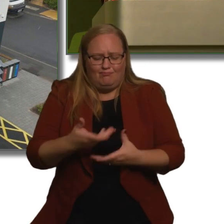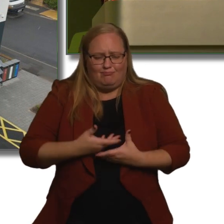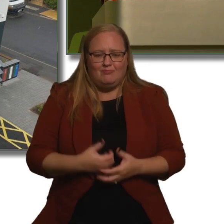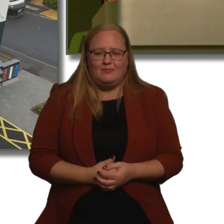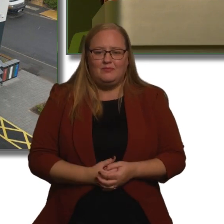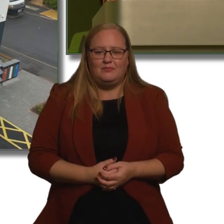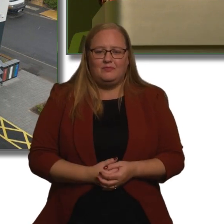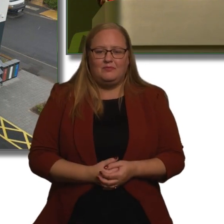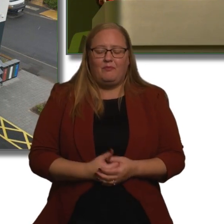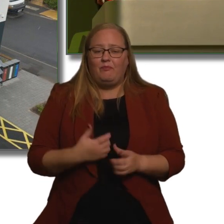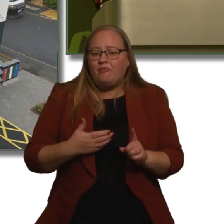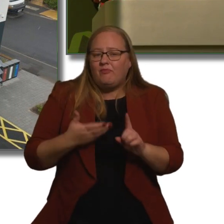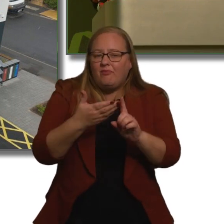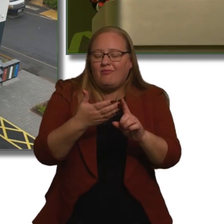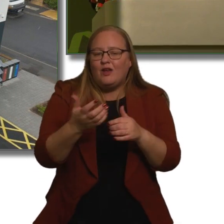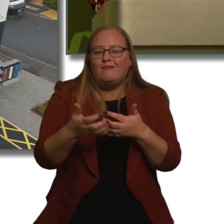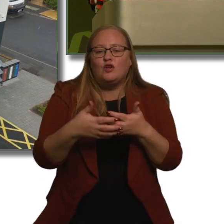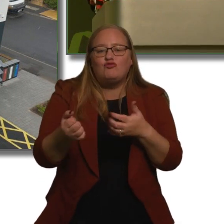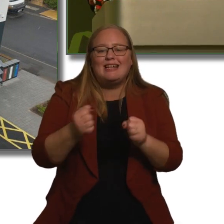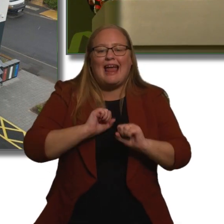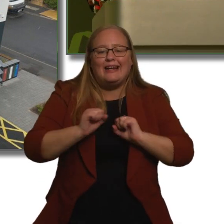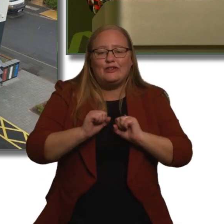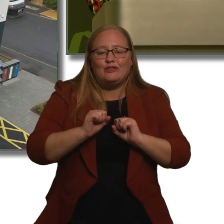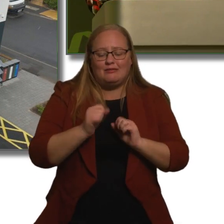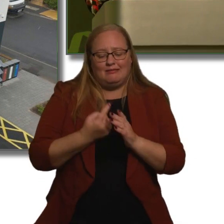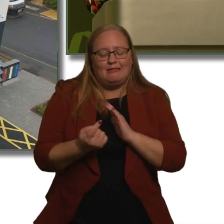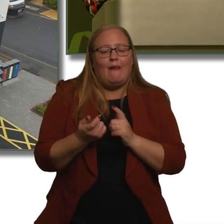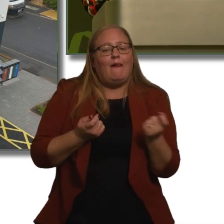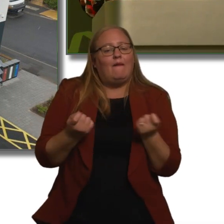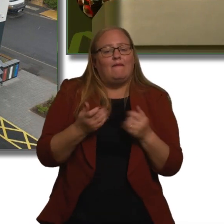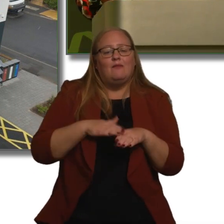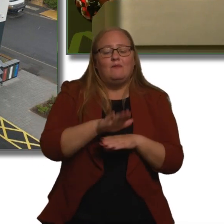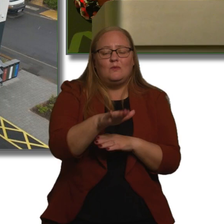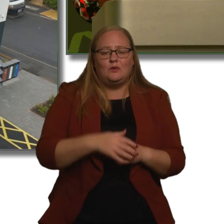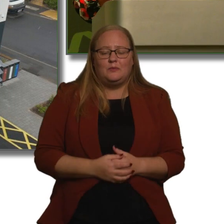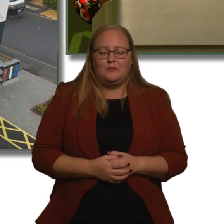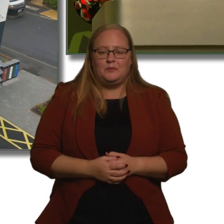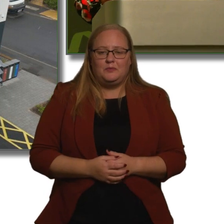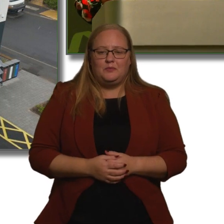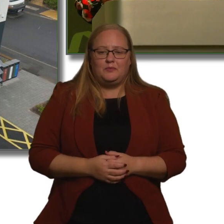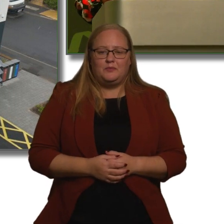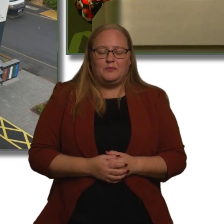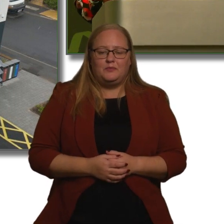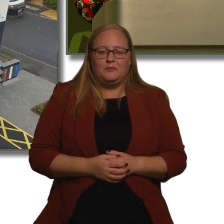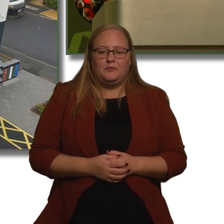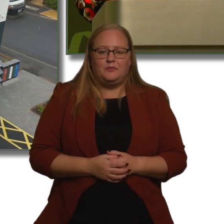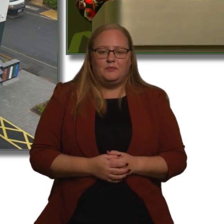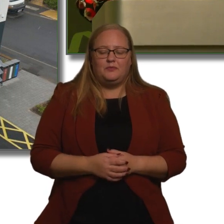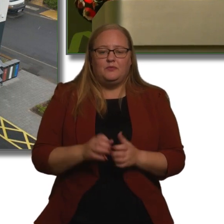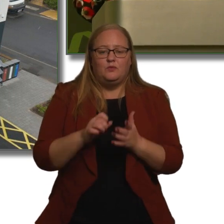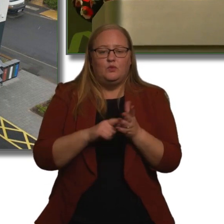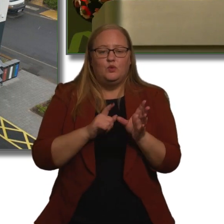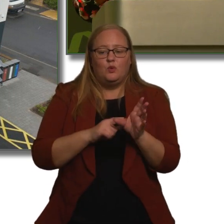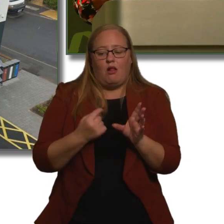journey towards green energy self-sufficiency. In July, we spent time looking